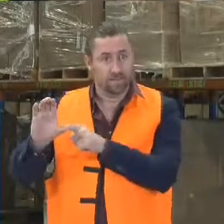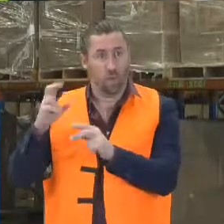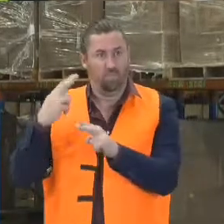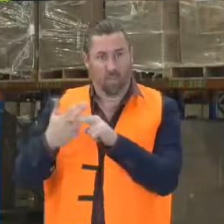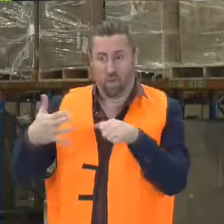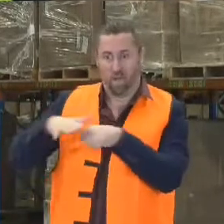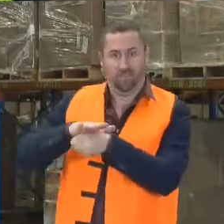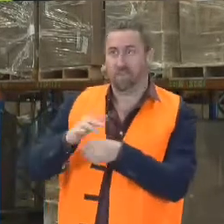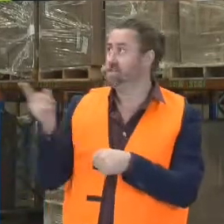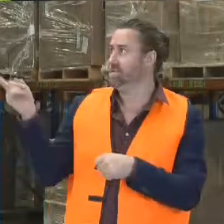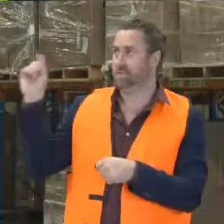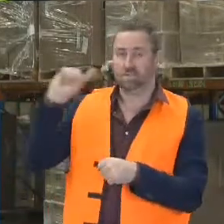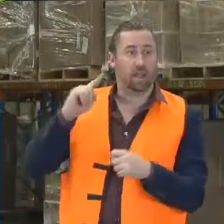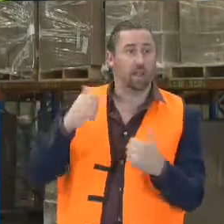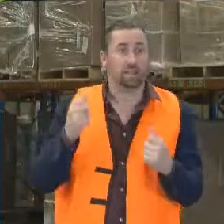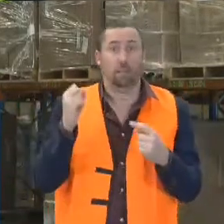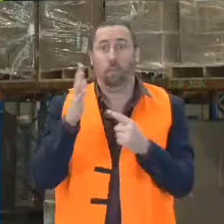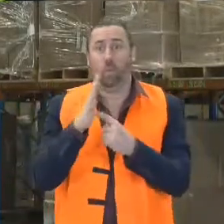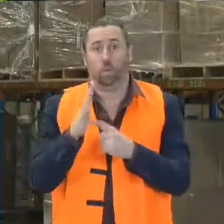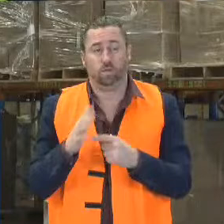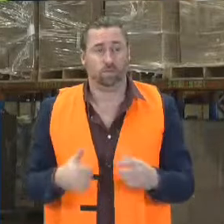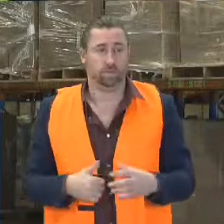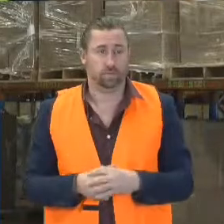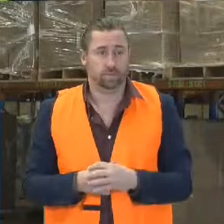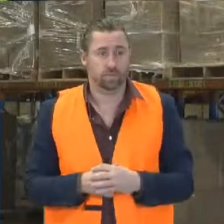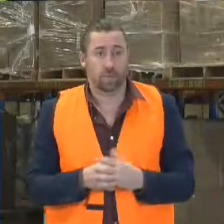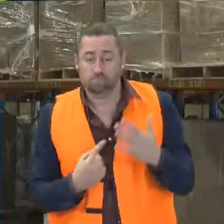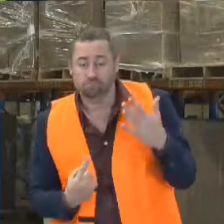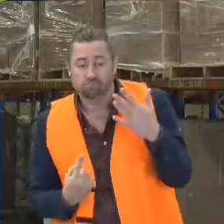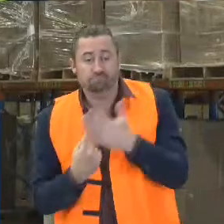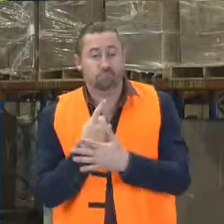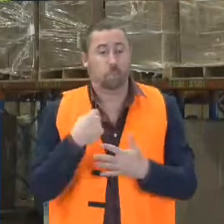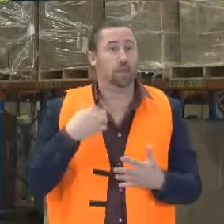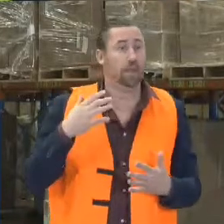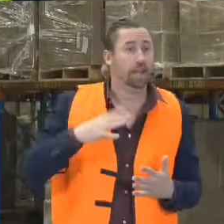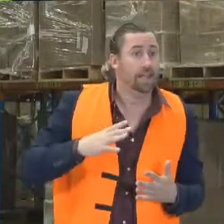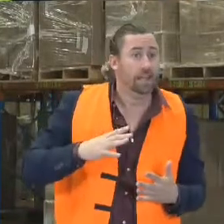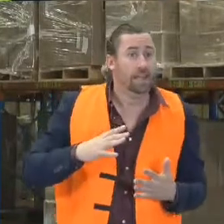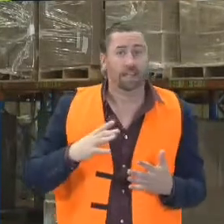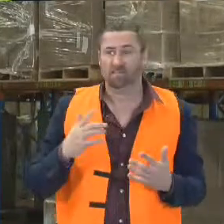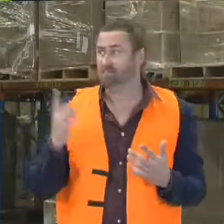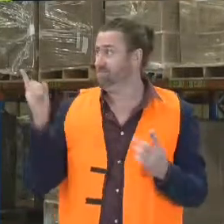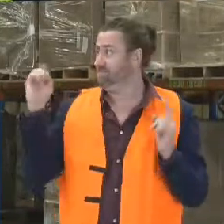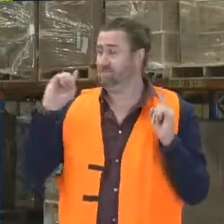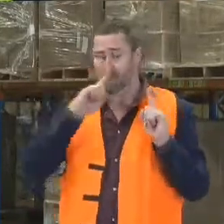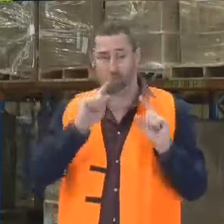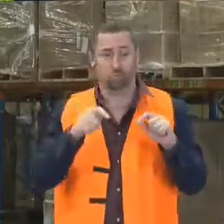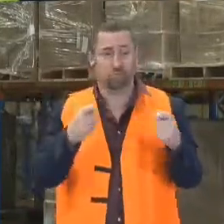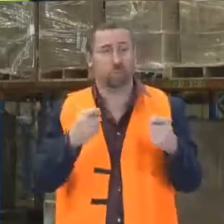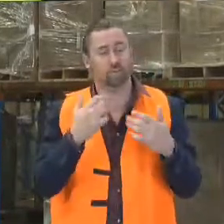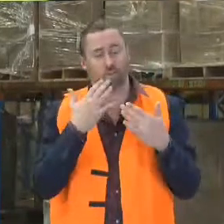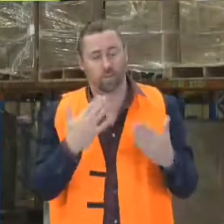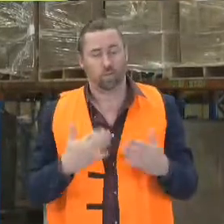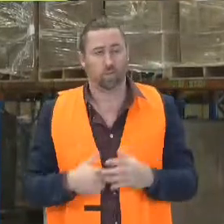is critical. It means that that resource is there and it's there as we go forward. Thank you.